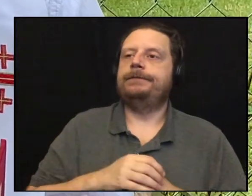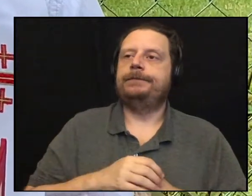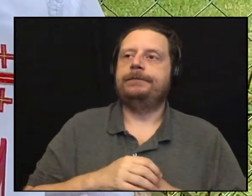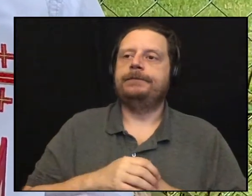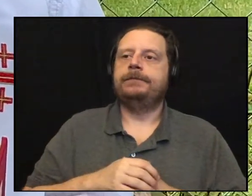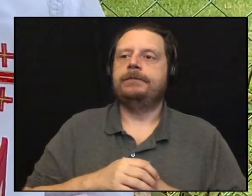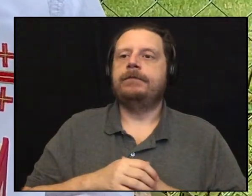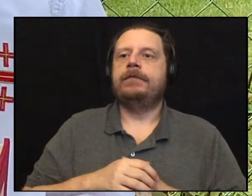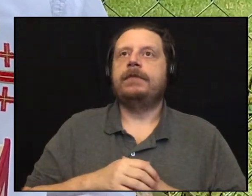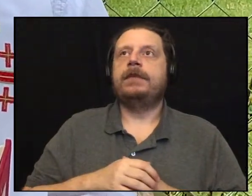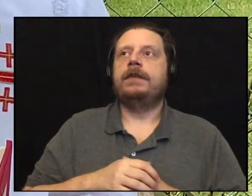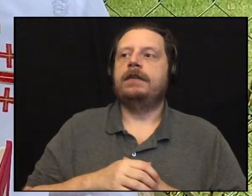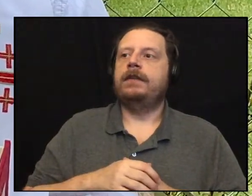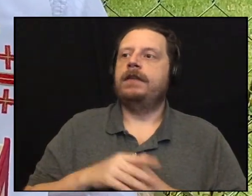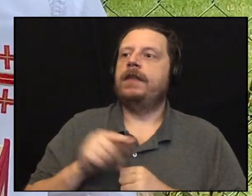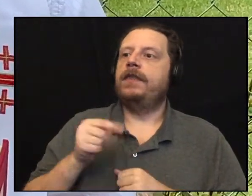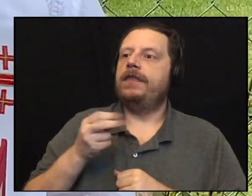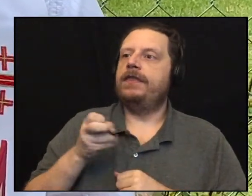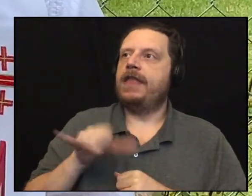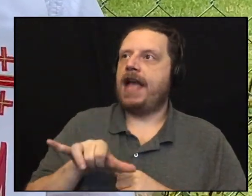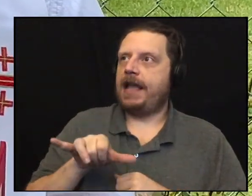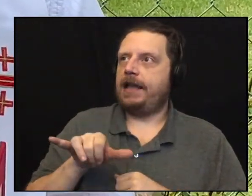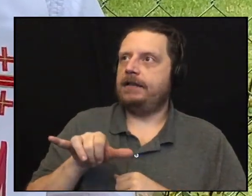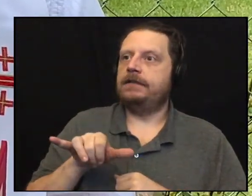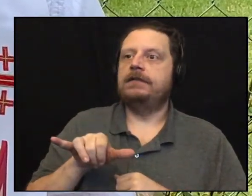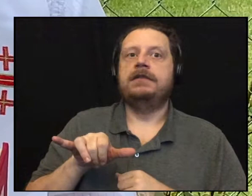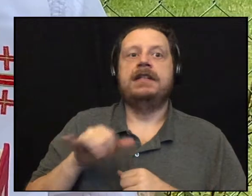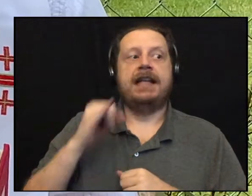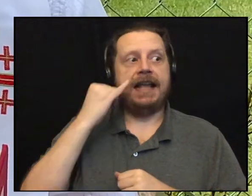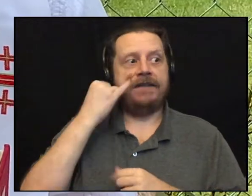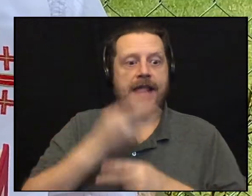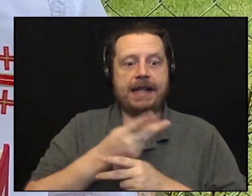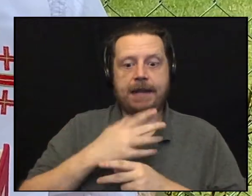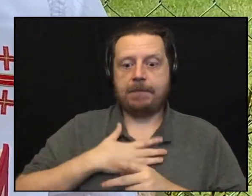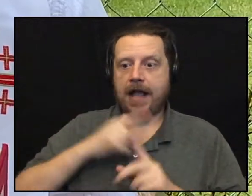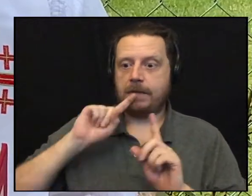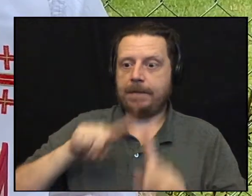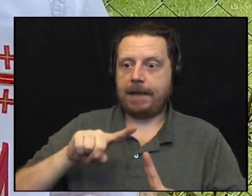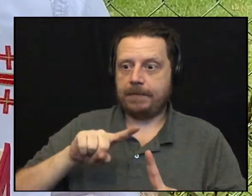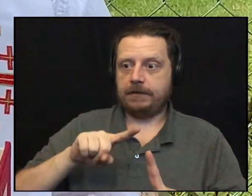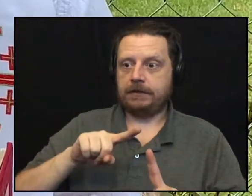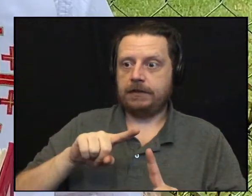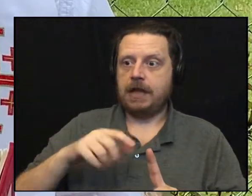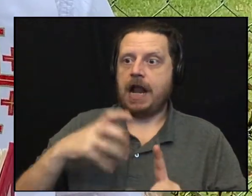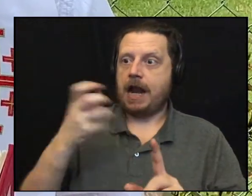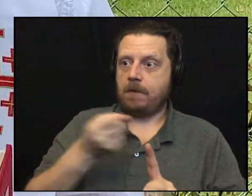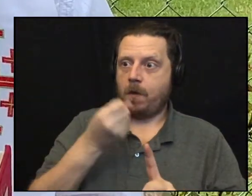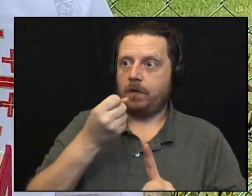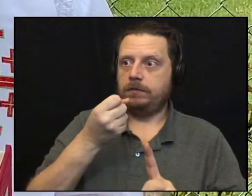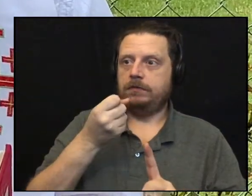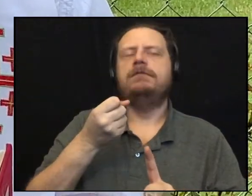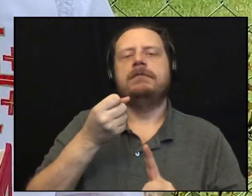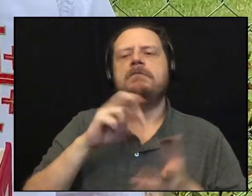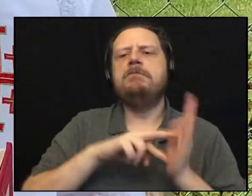They who have my commandments and keep them are those who love me.